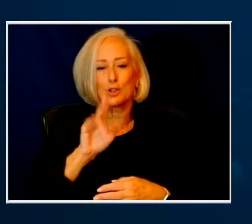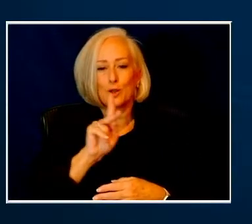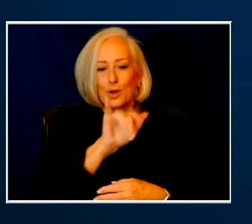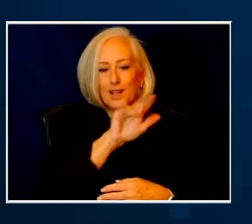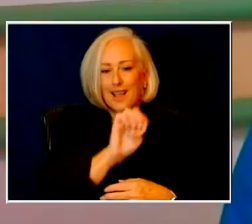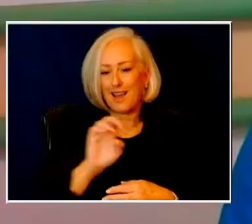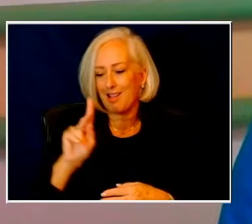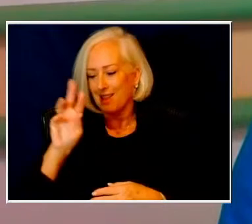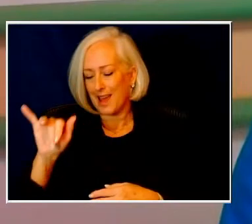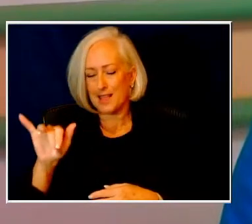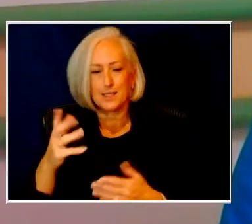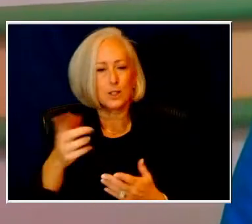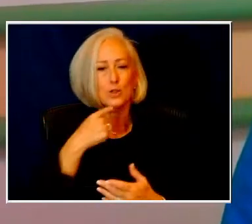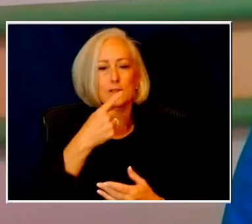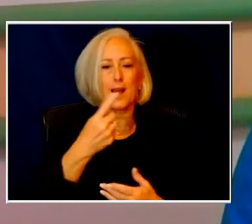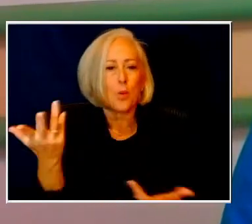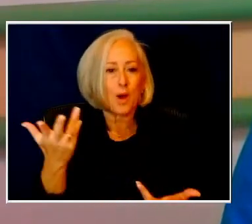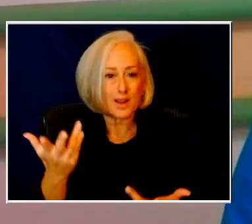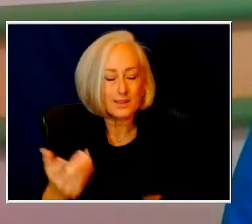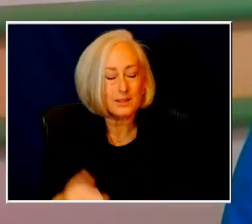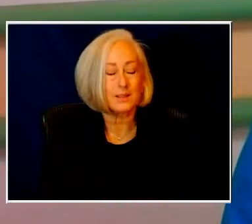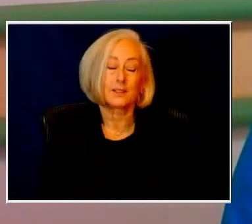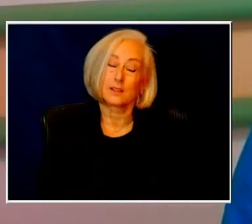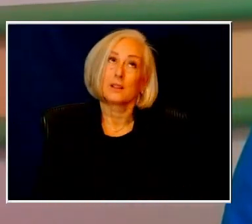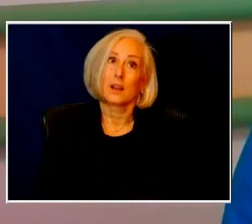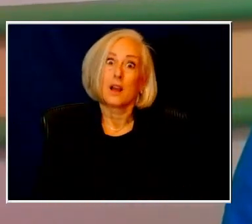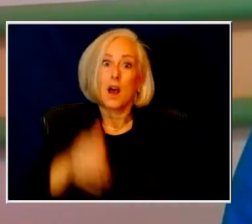Well, I mean, it was a long day. I remember that.